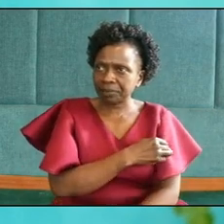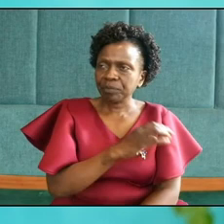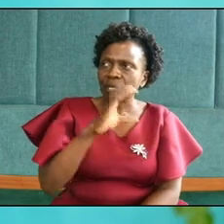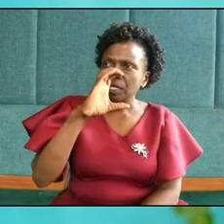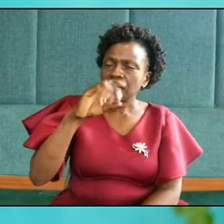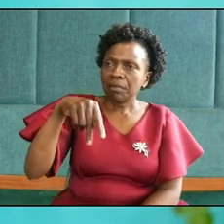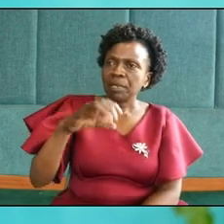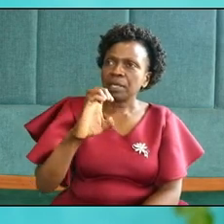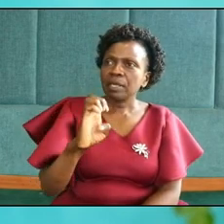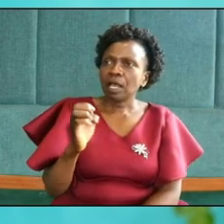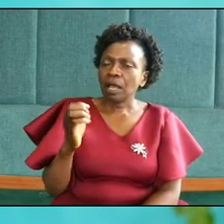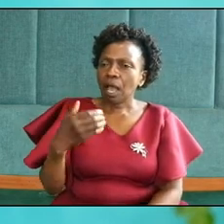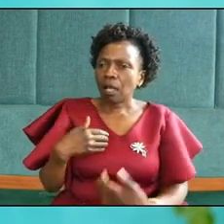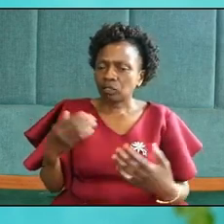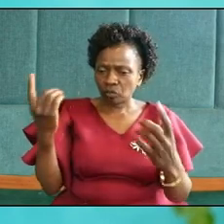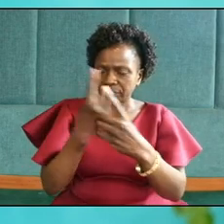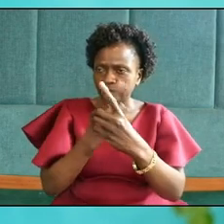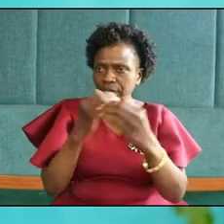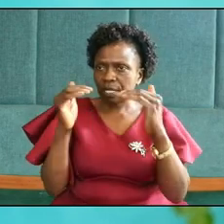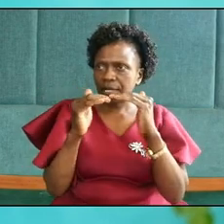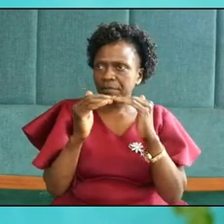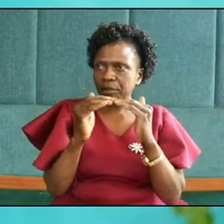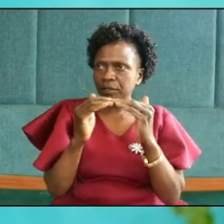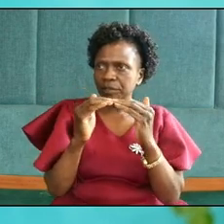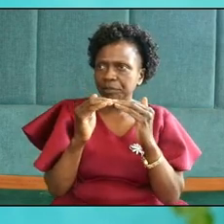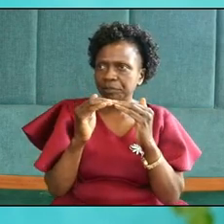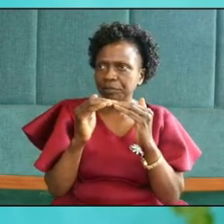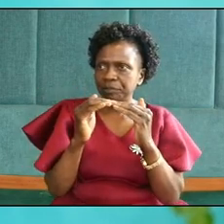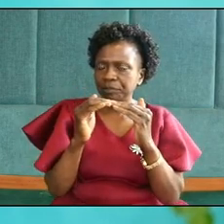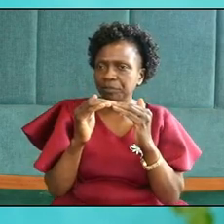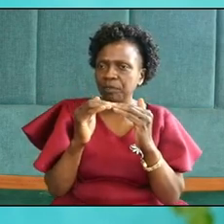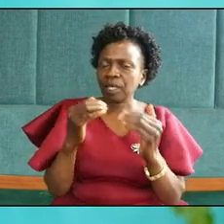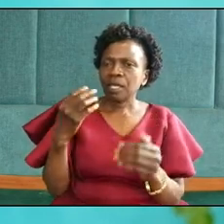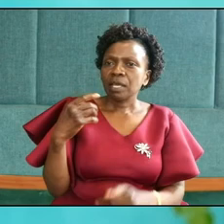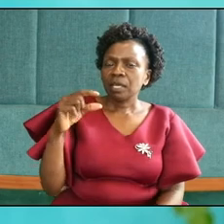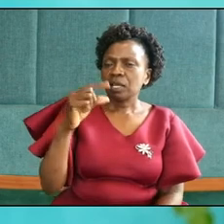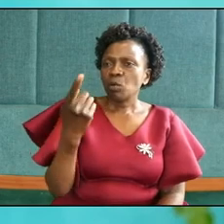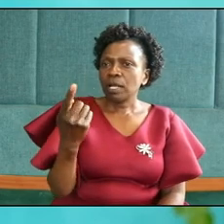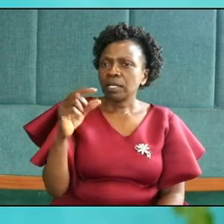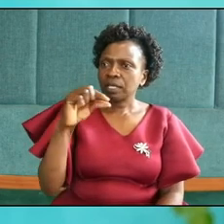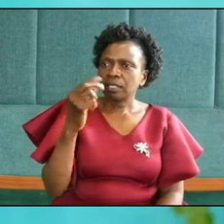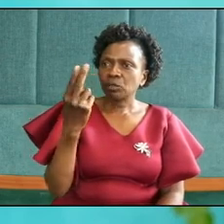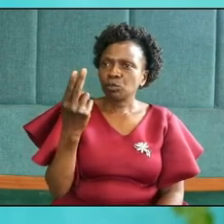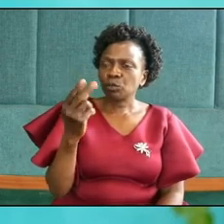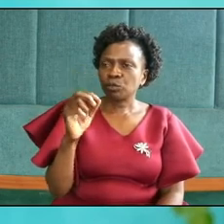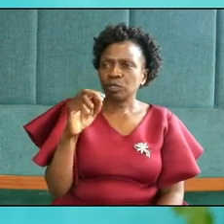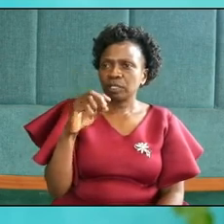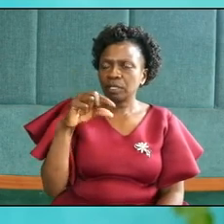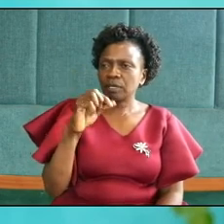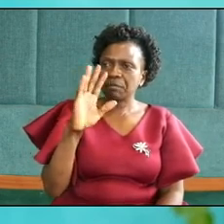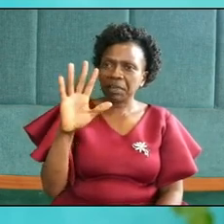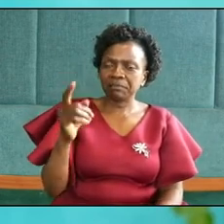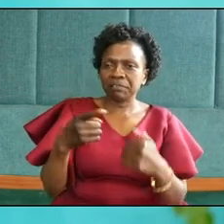CPE has different professional levels, and you just go over grade 1, grade 2, grade 3, grade 4, you become board certified, grade